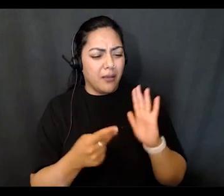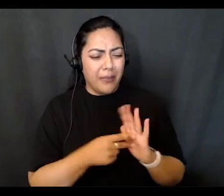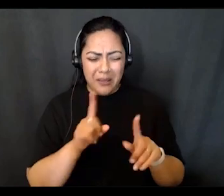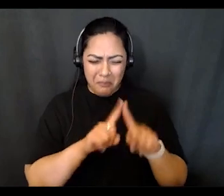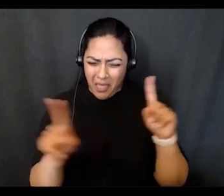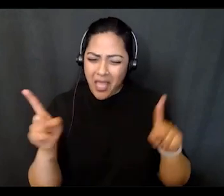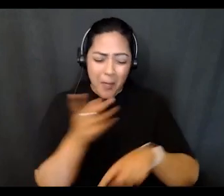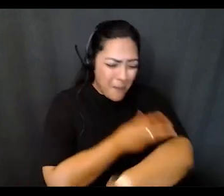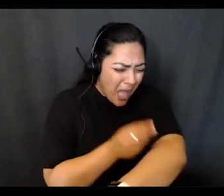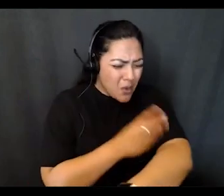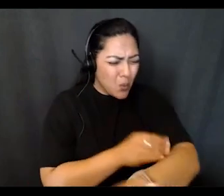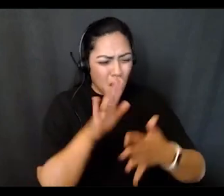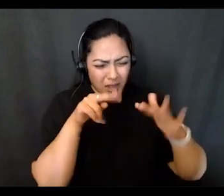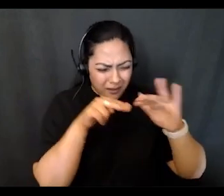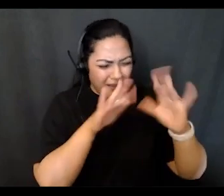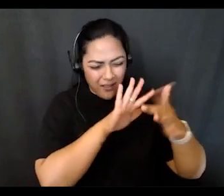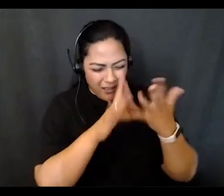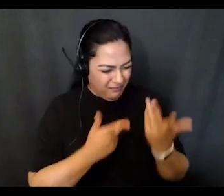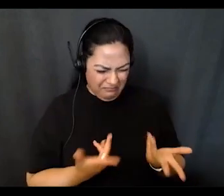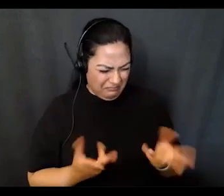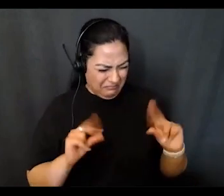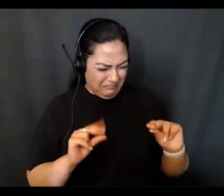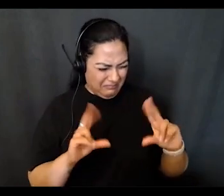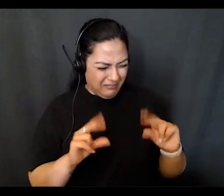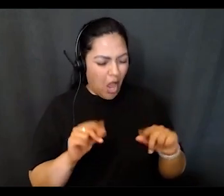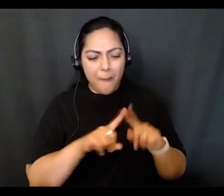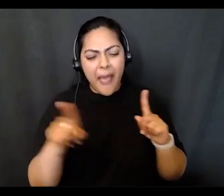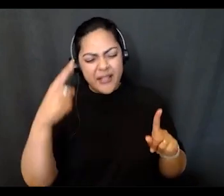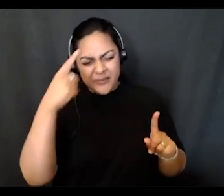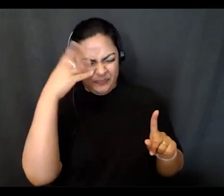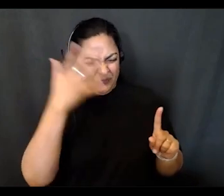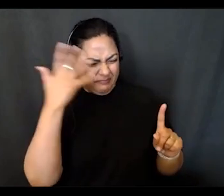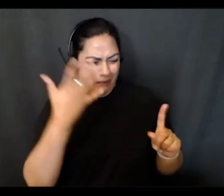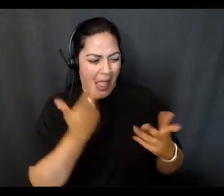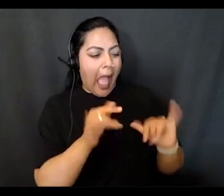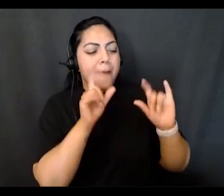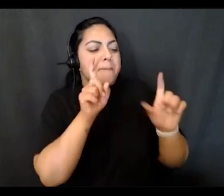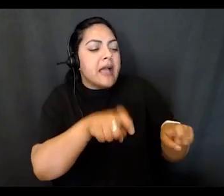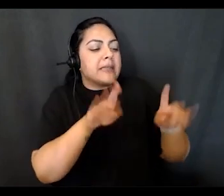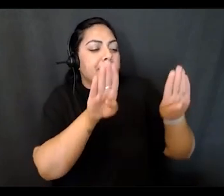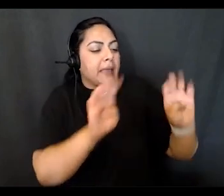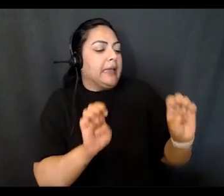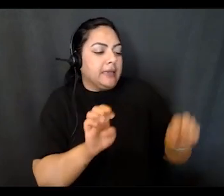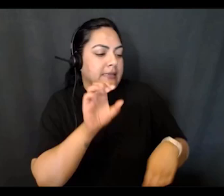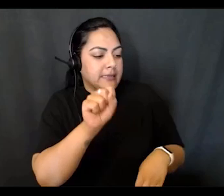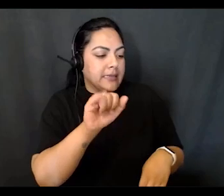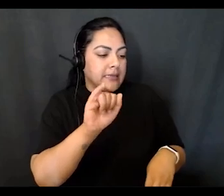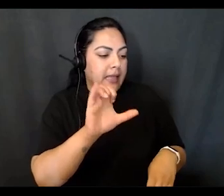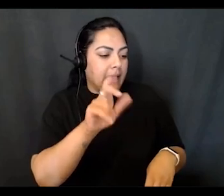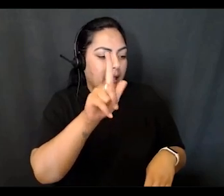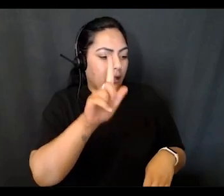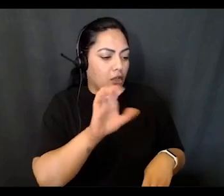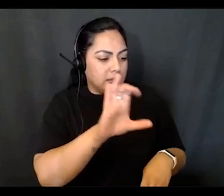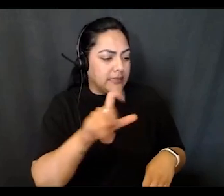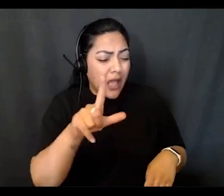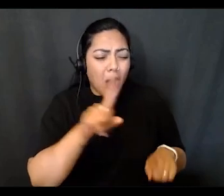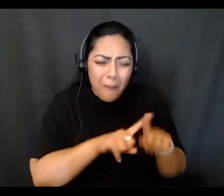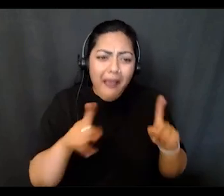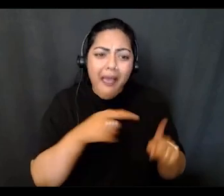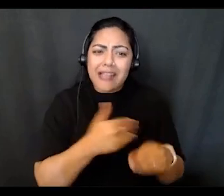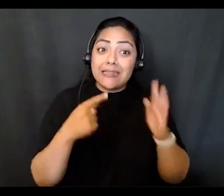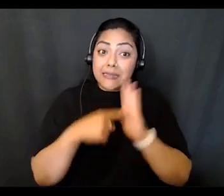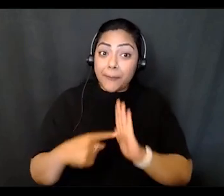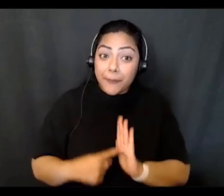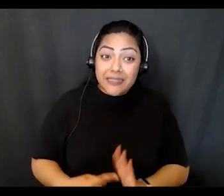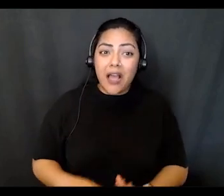support that. They just can't think outside the fact that it can be something other than sickle cell, right? Even though you have all of the kind of